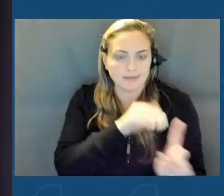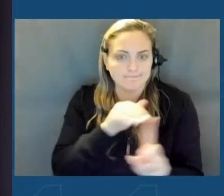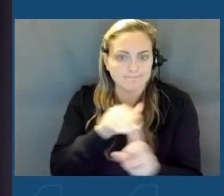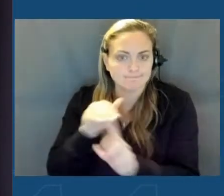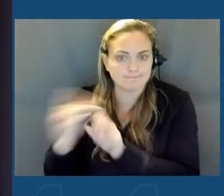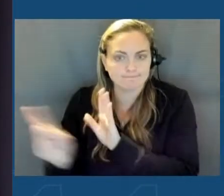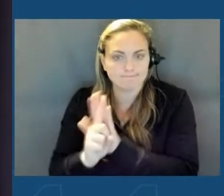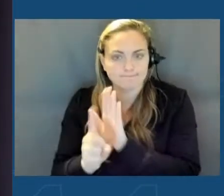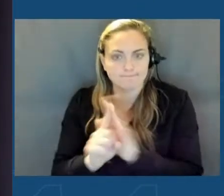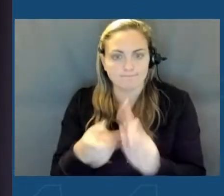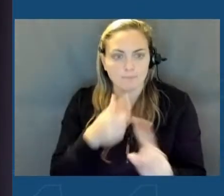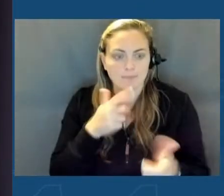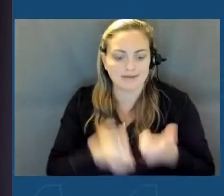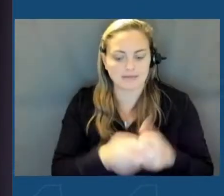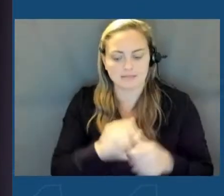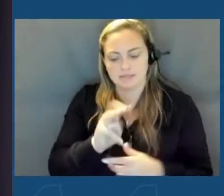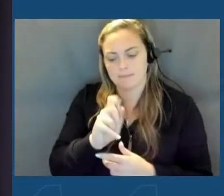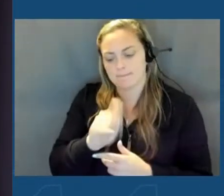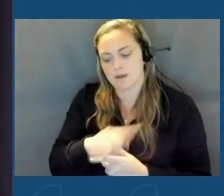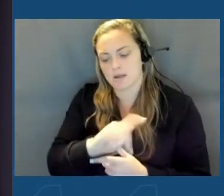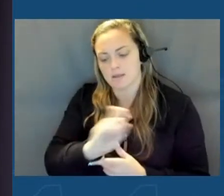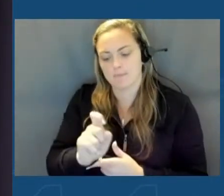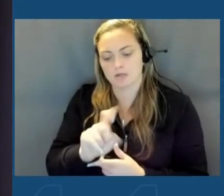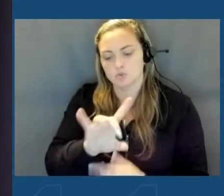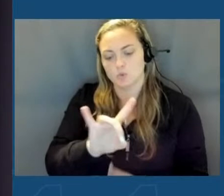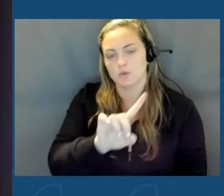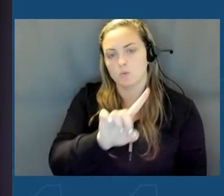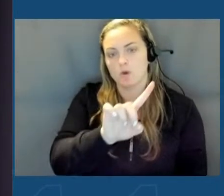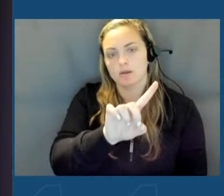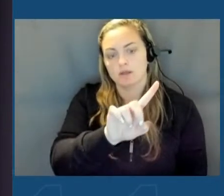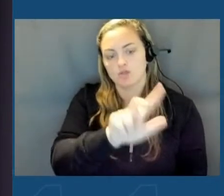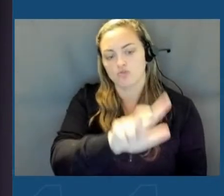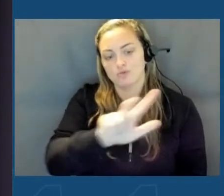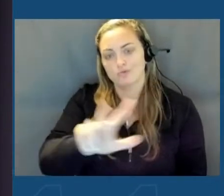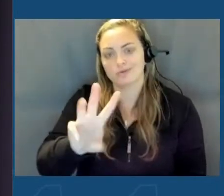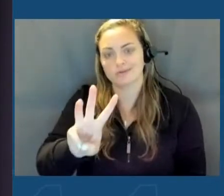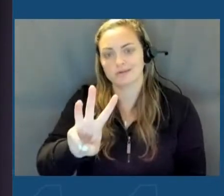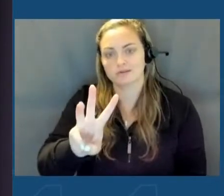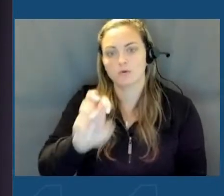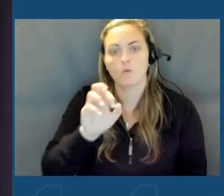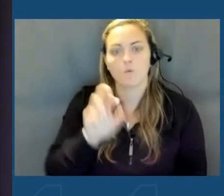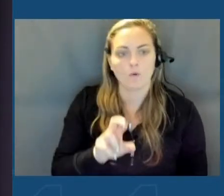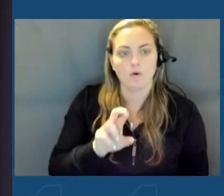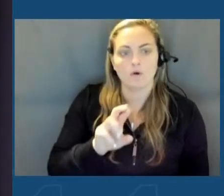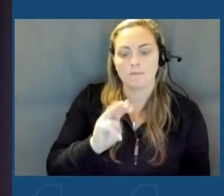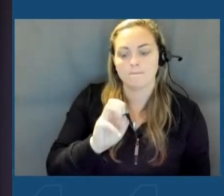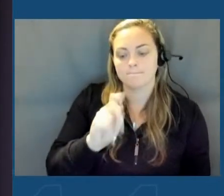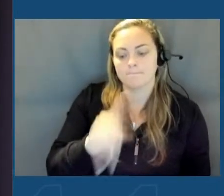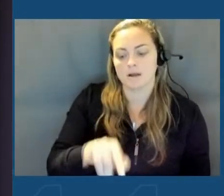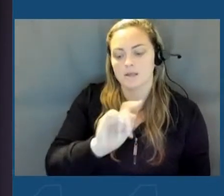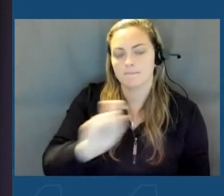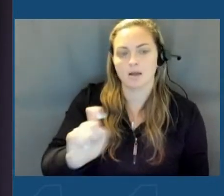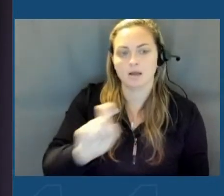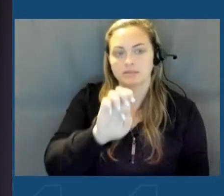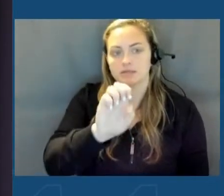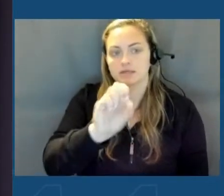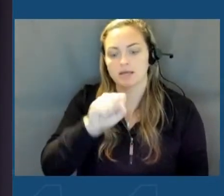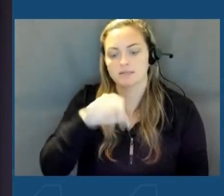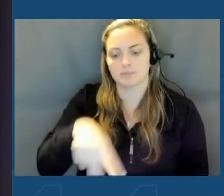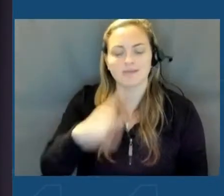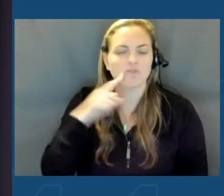by texting monkeypox to 81336 or monkeypox ESP for Spanish